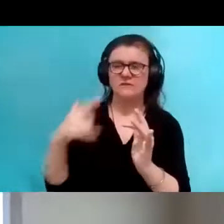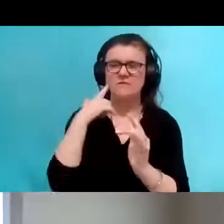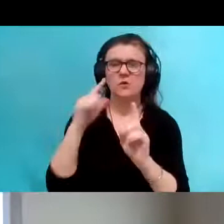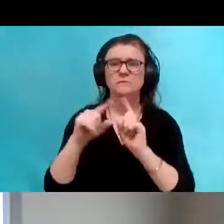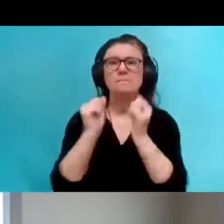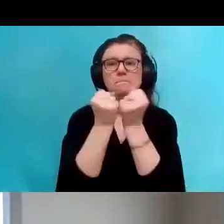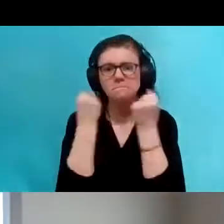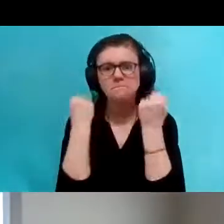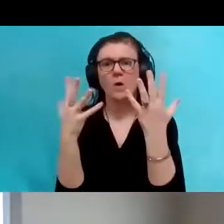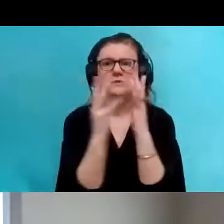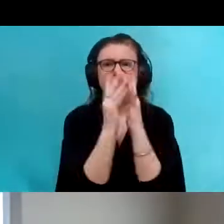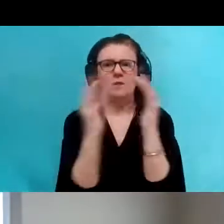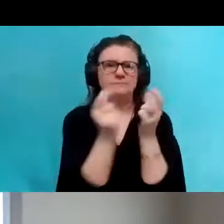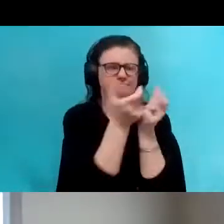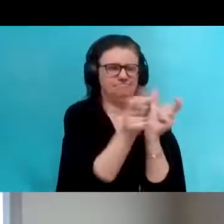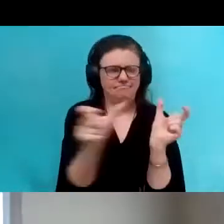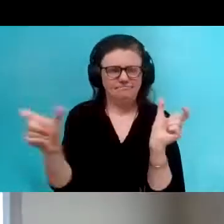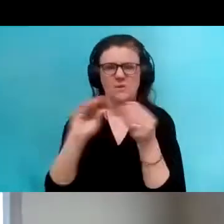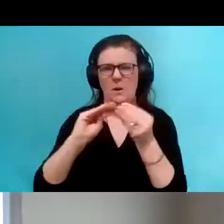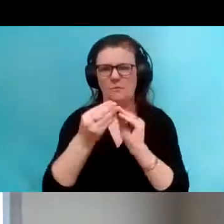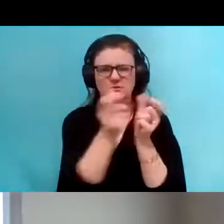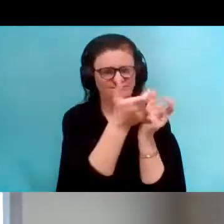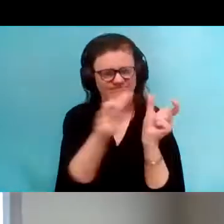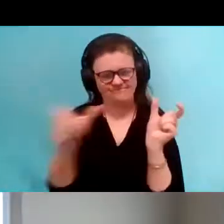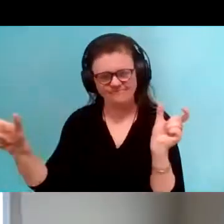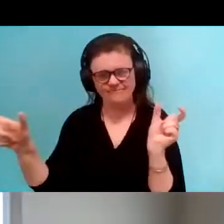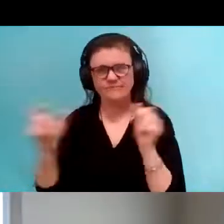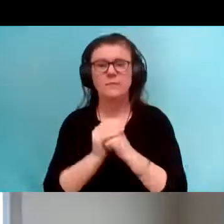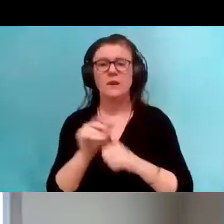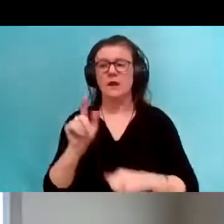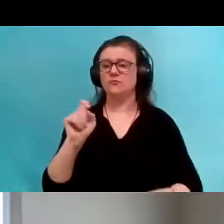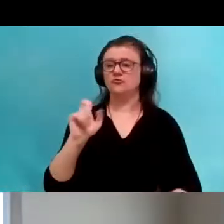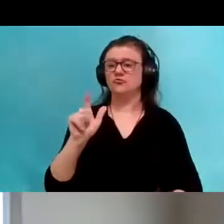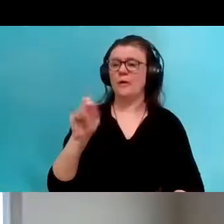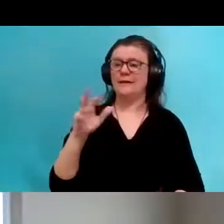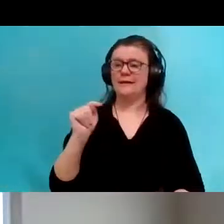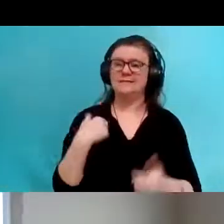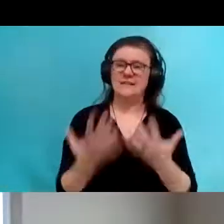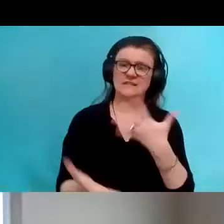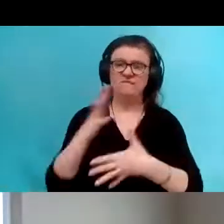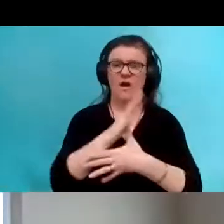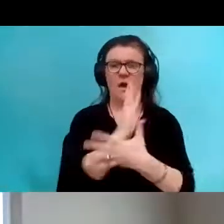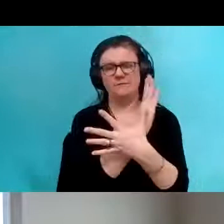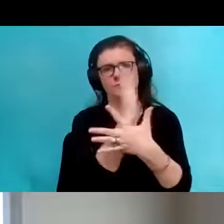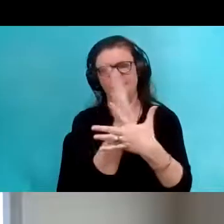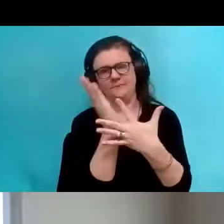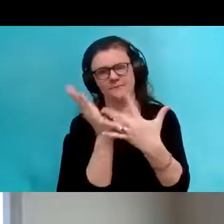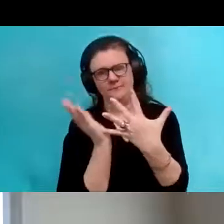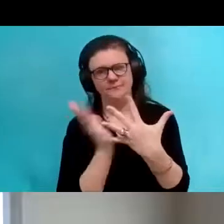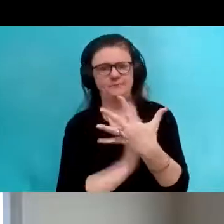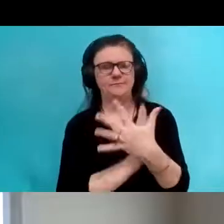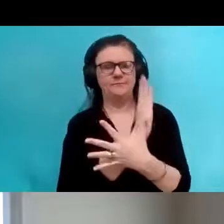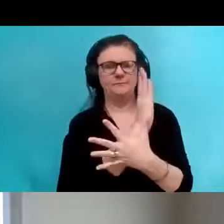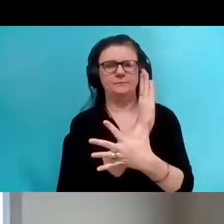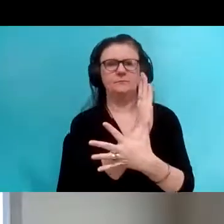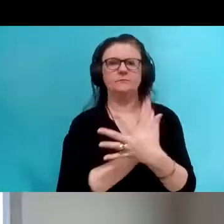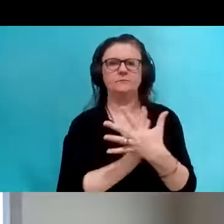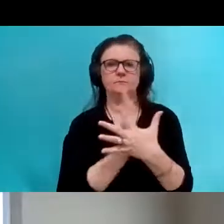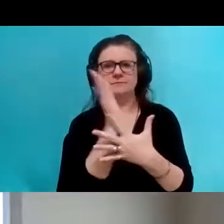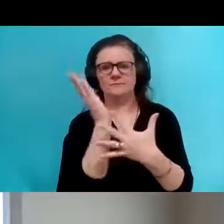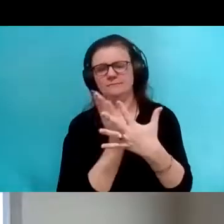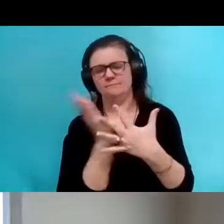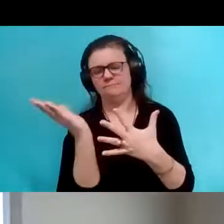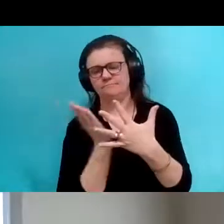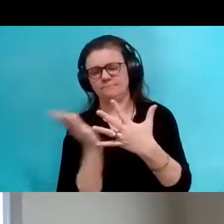disaggregation. And so the toolkit covers 5 major stages undertaken by countries. Really, I think, to